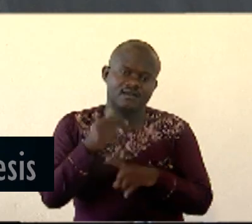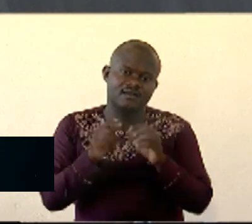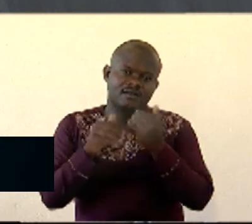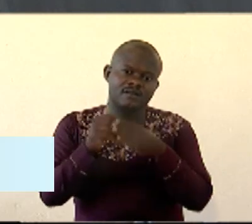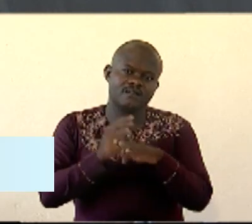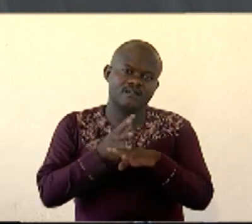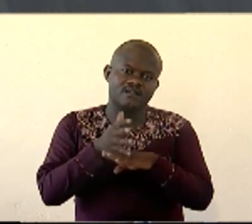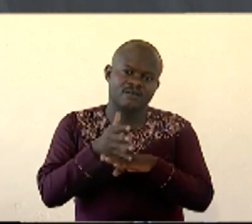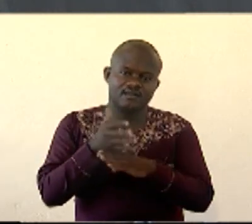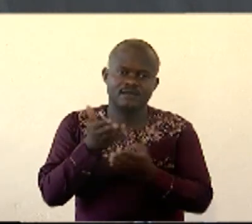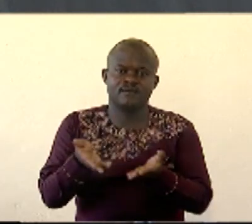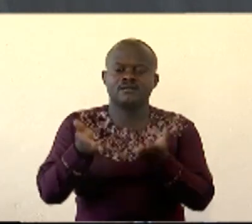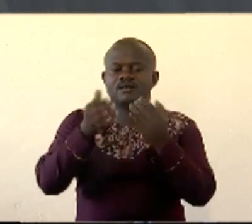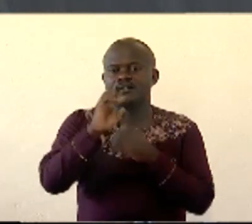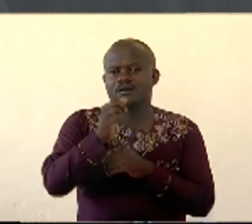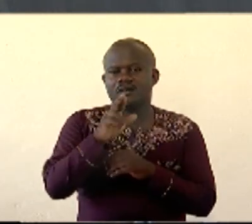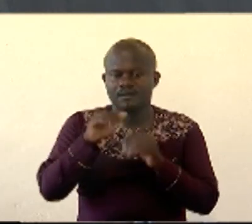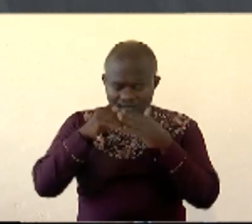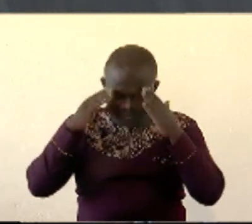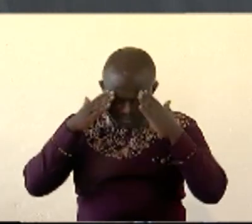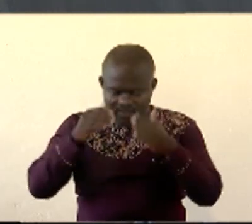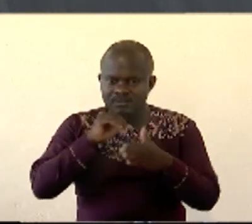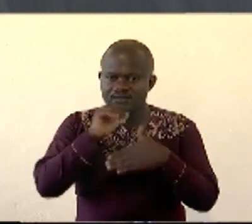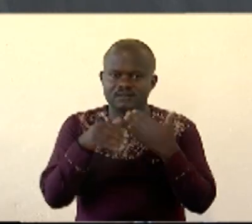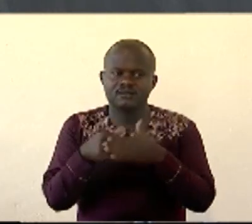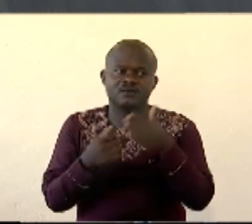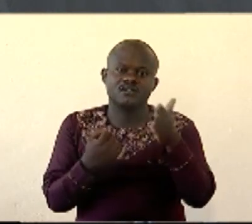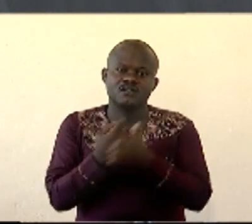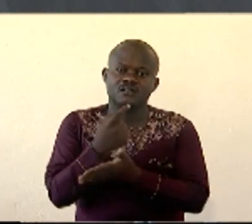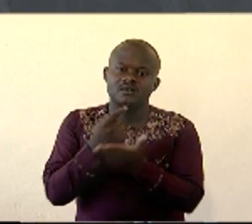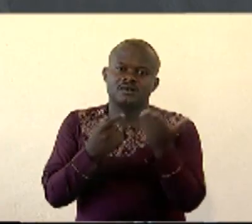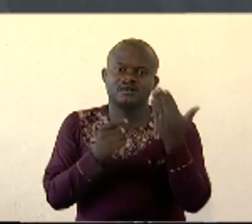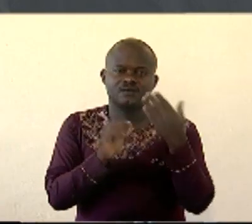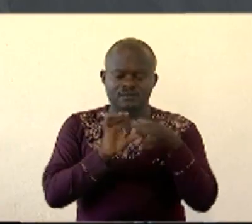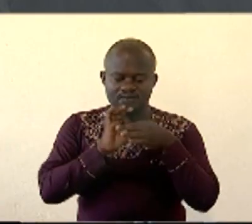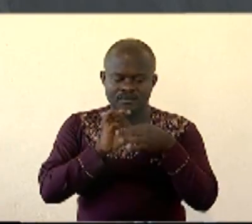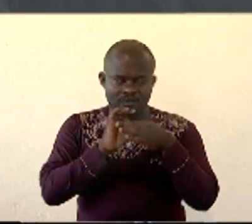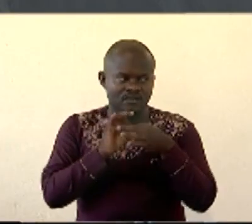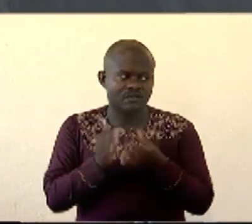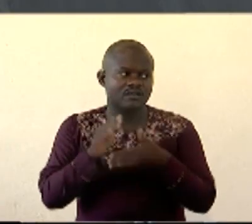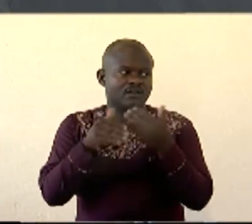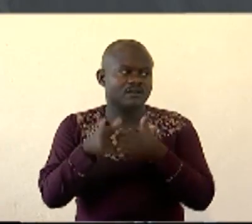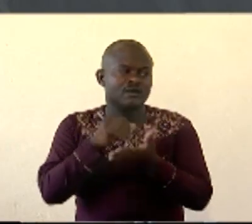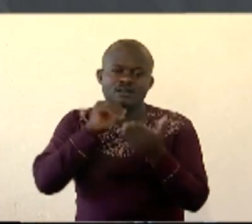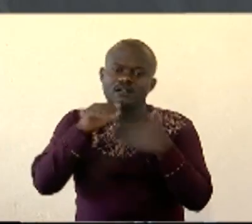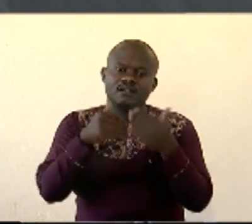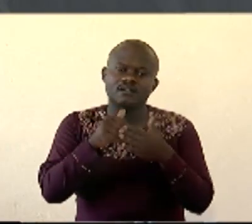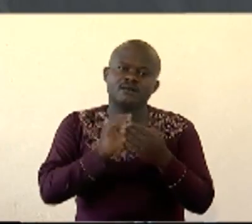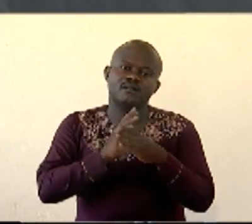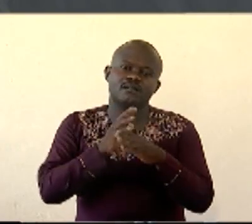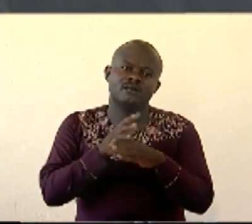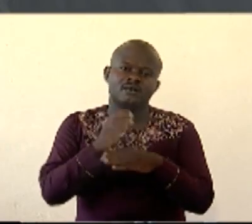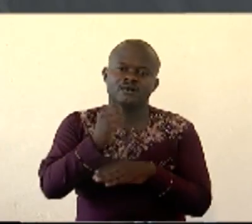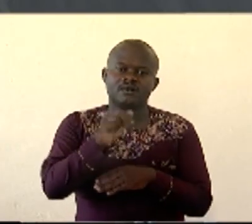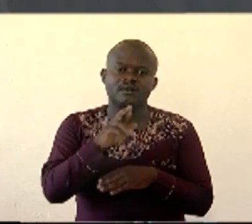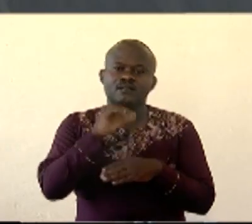further rise in carbon dioxide concentration does not cause the corresponding increase in rate because they are no longer, the carbon dioxide